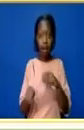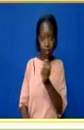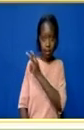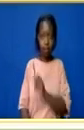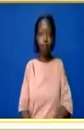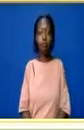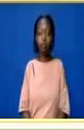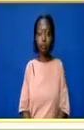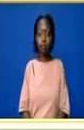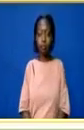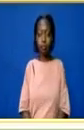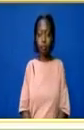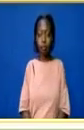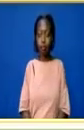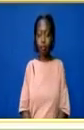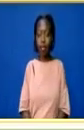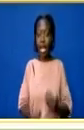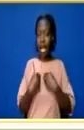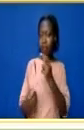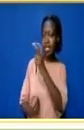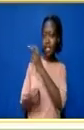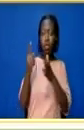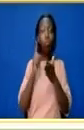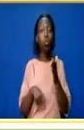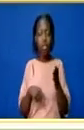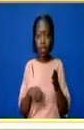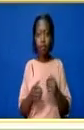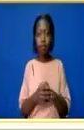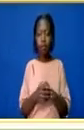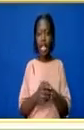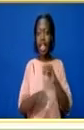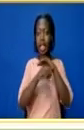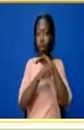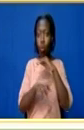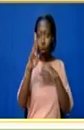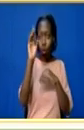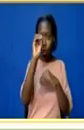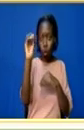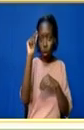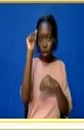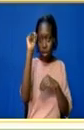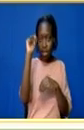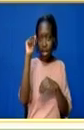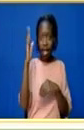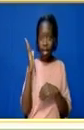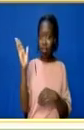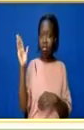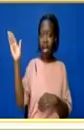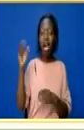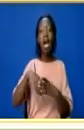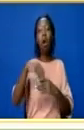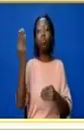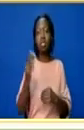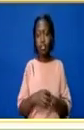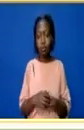So, one of the things that we have noted, they are the exposed roots. Yes. You can see the exposed roots of the trees. They